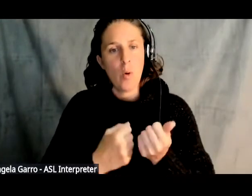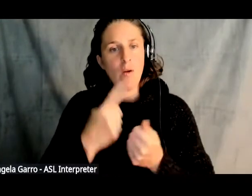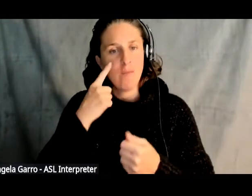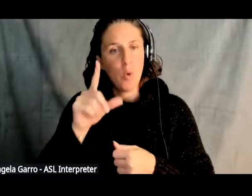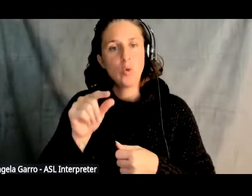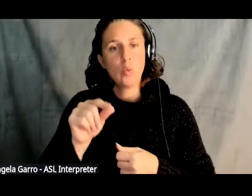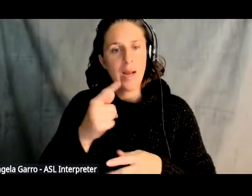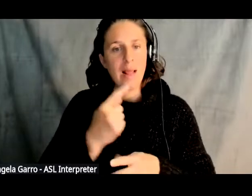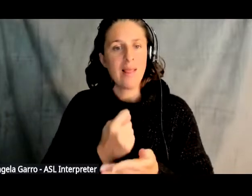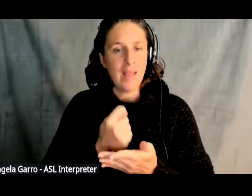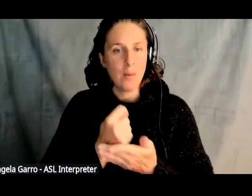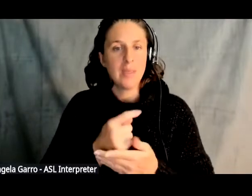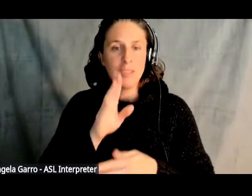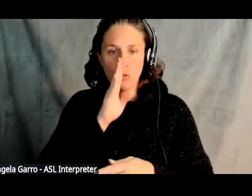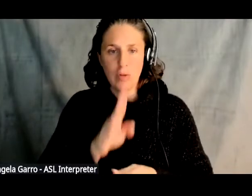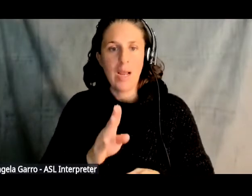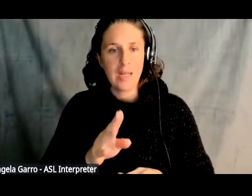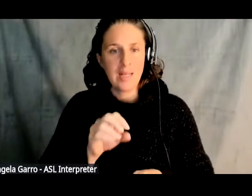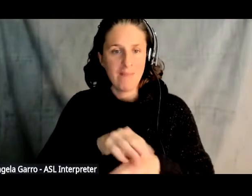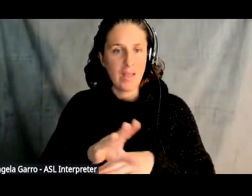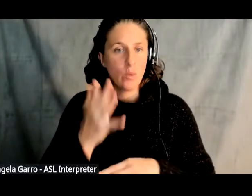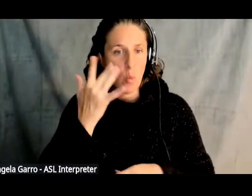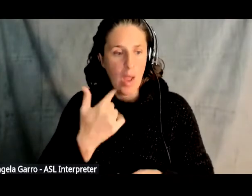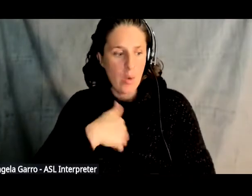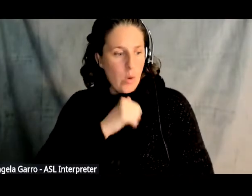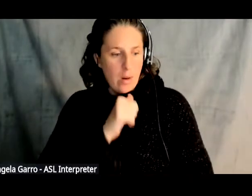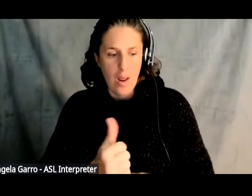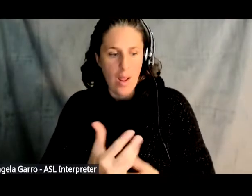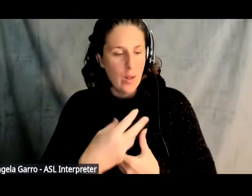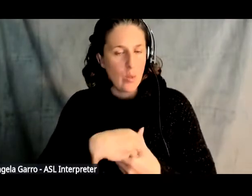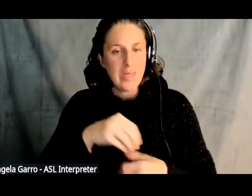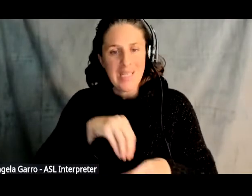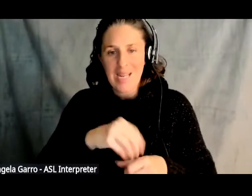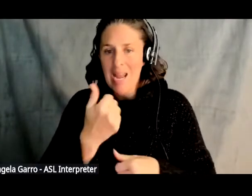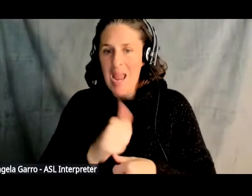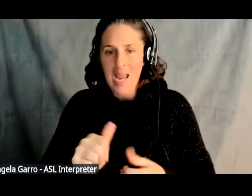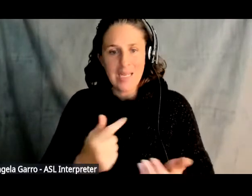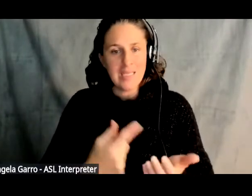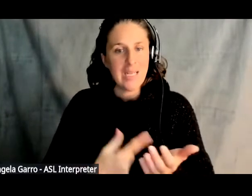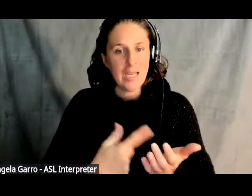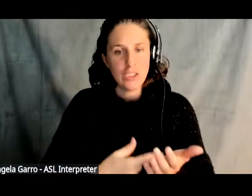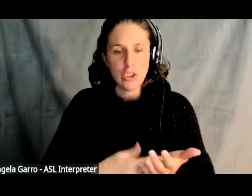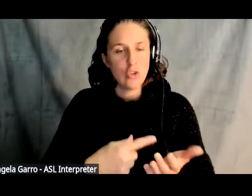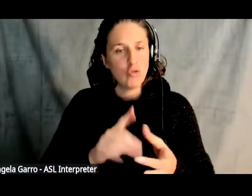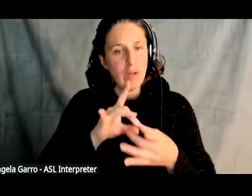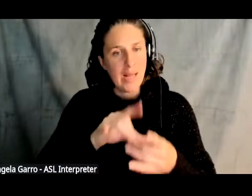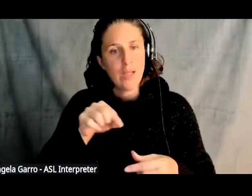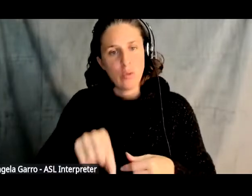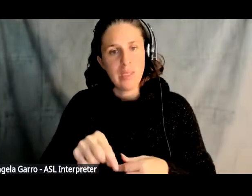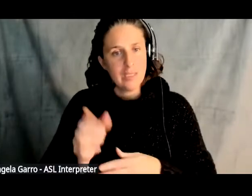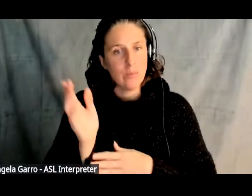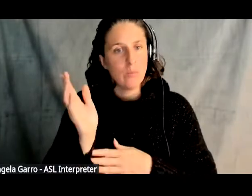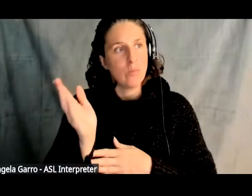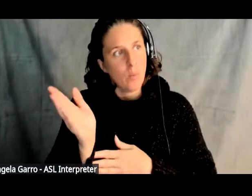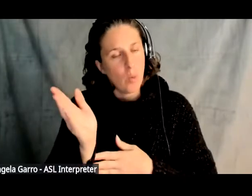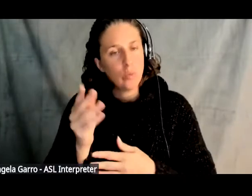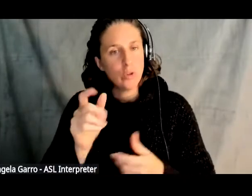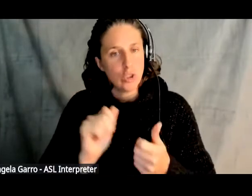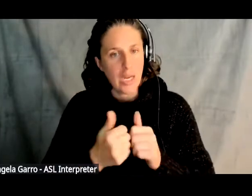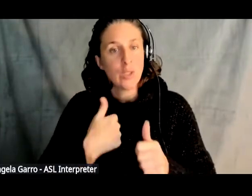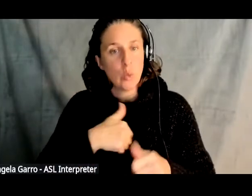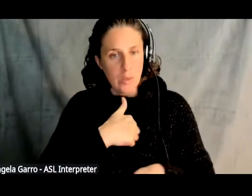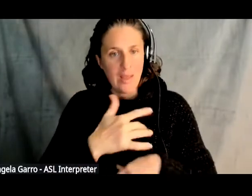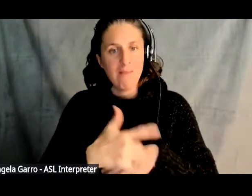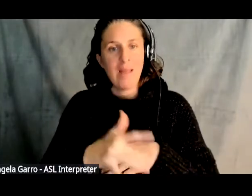affects? Why weren't we included in any of the discussions related to this proposed change? We are available to